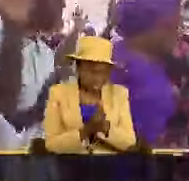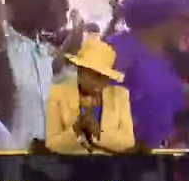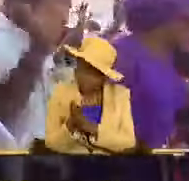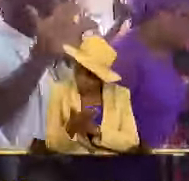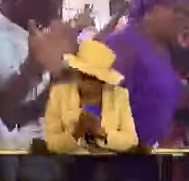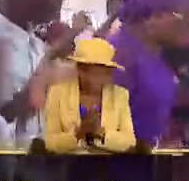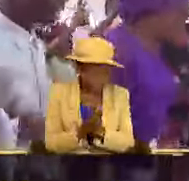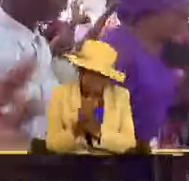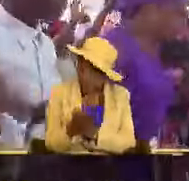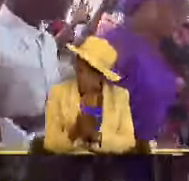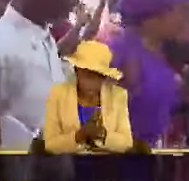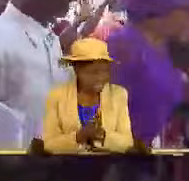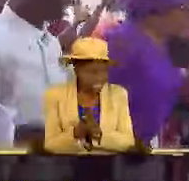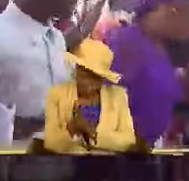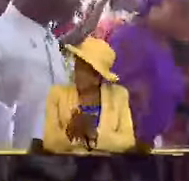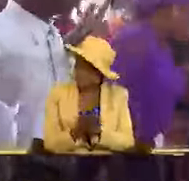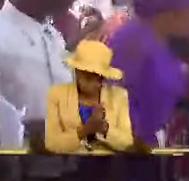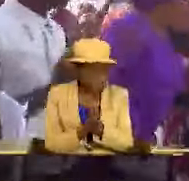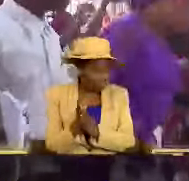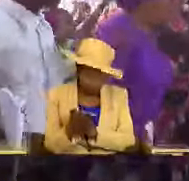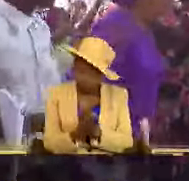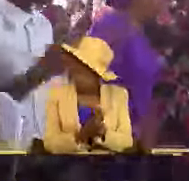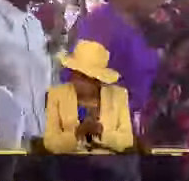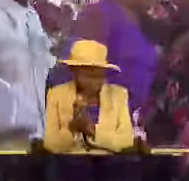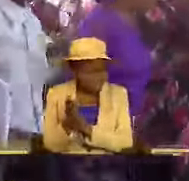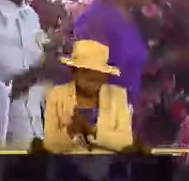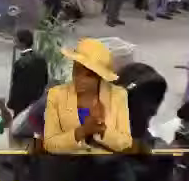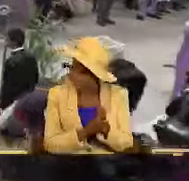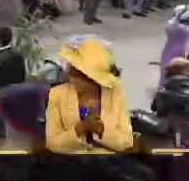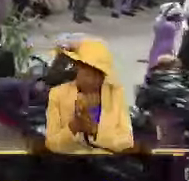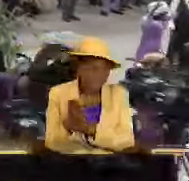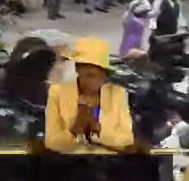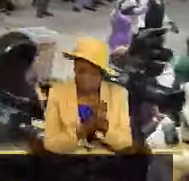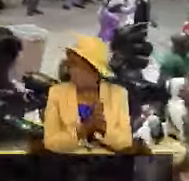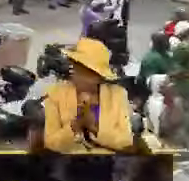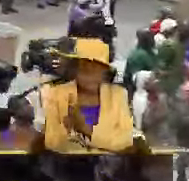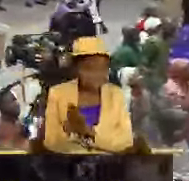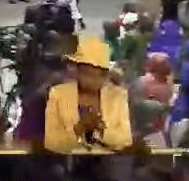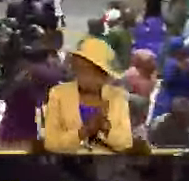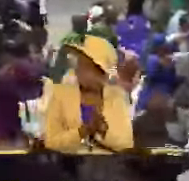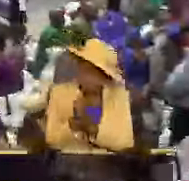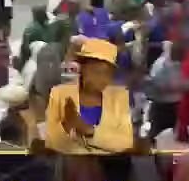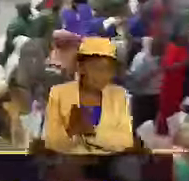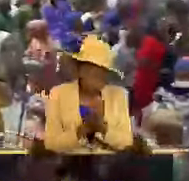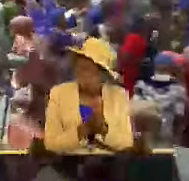Reon the mark appear raise your voice and